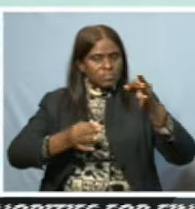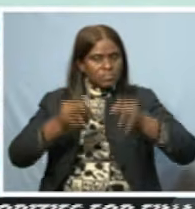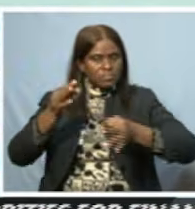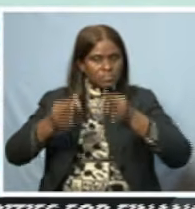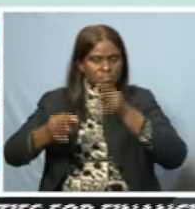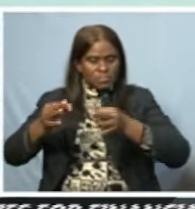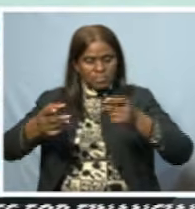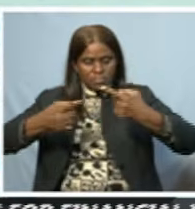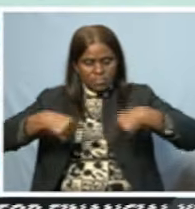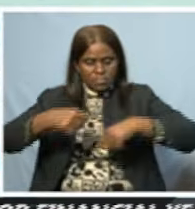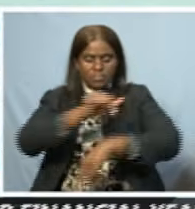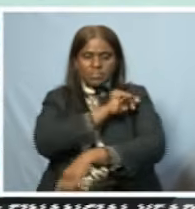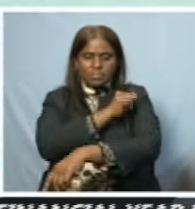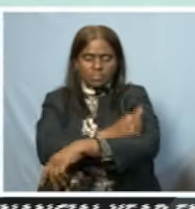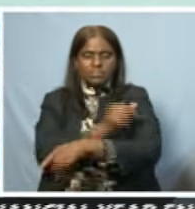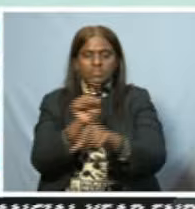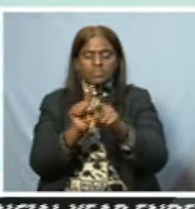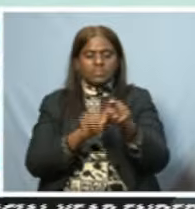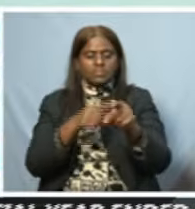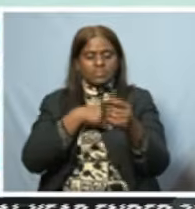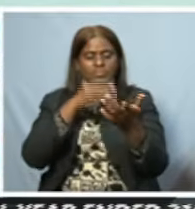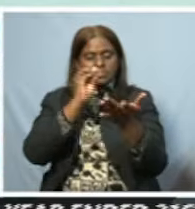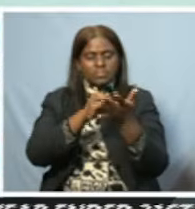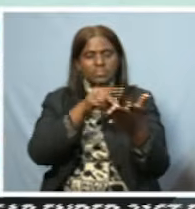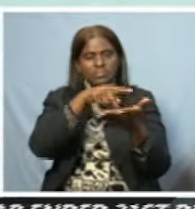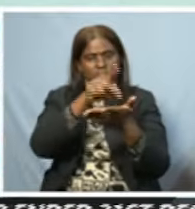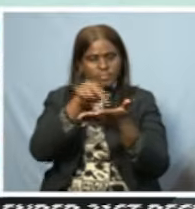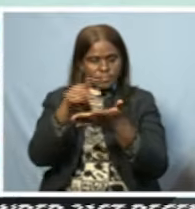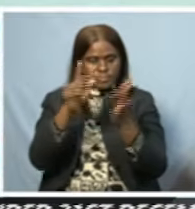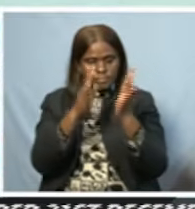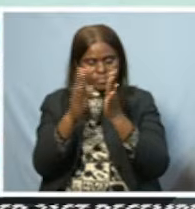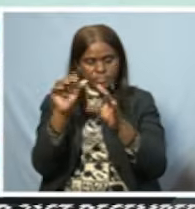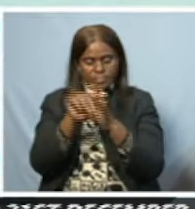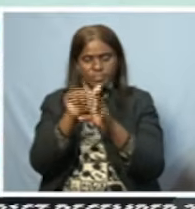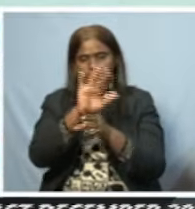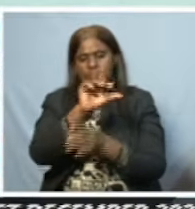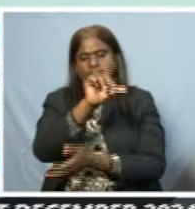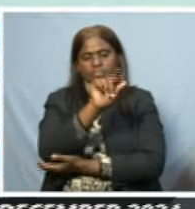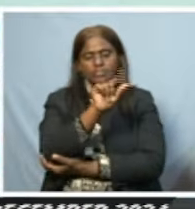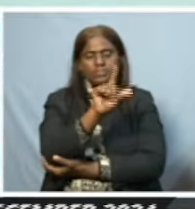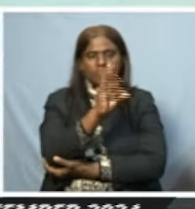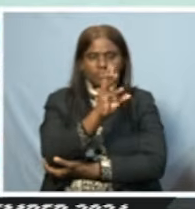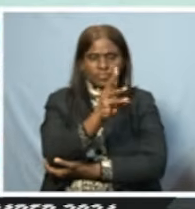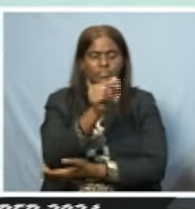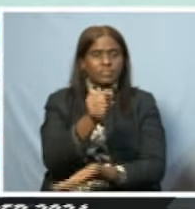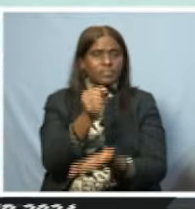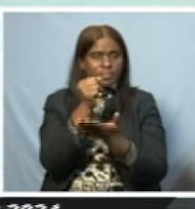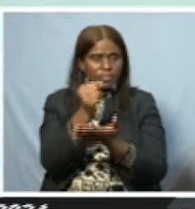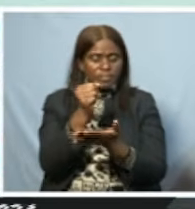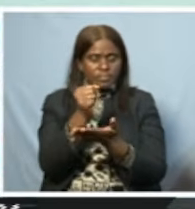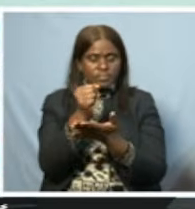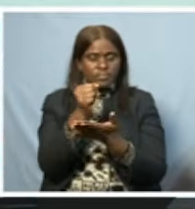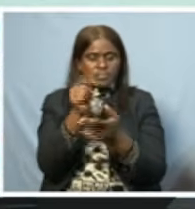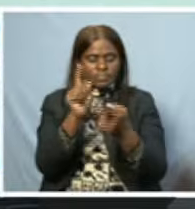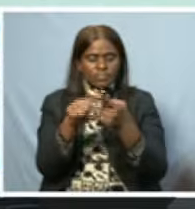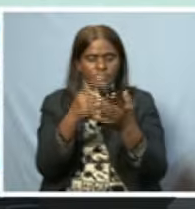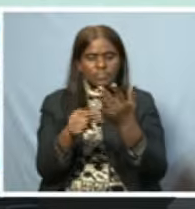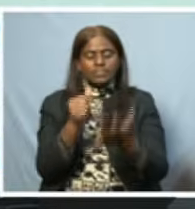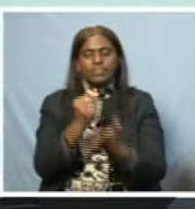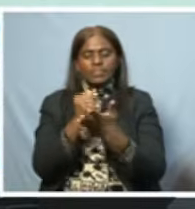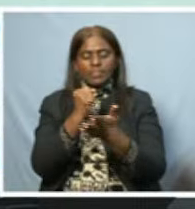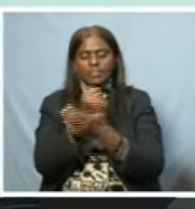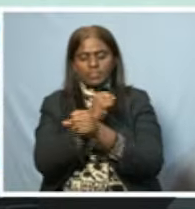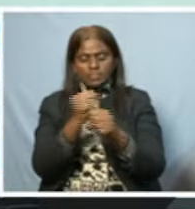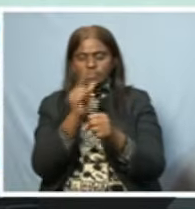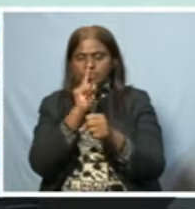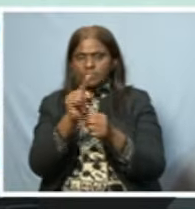The local authority has put a payment plan in the 2026 budget to liquidate the